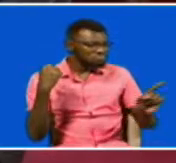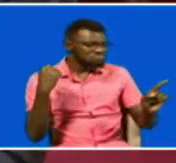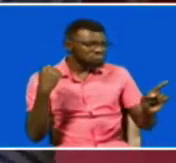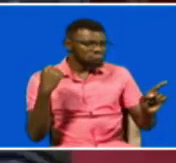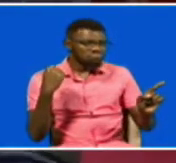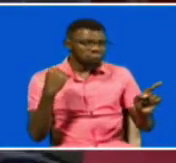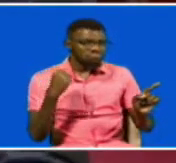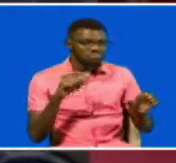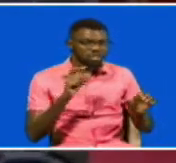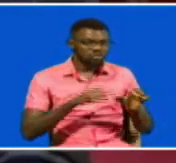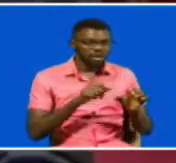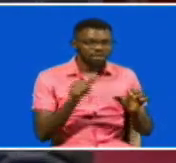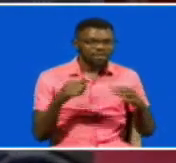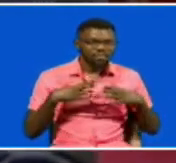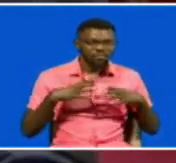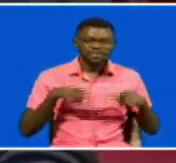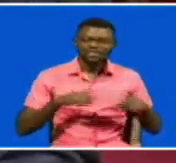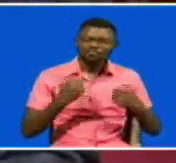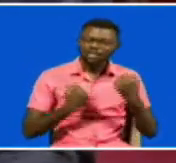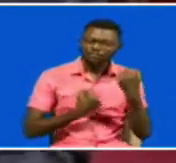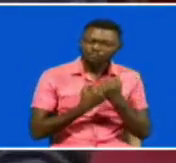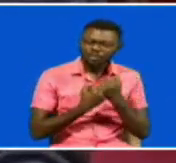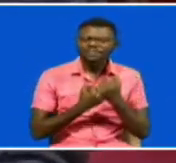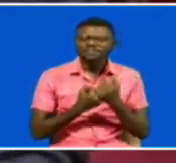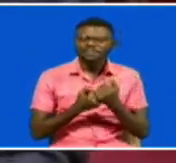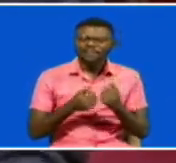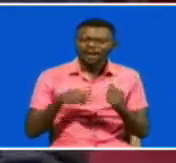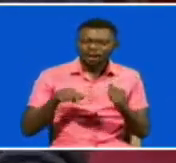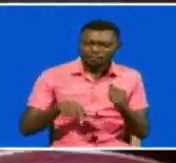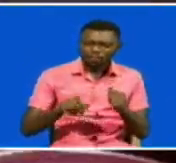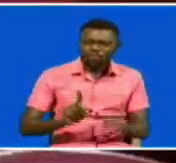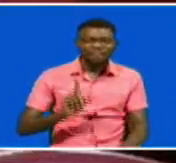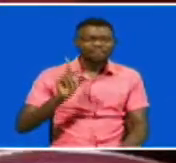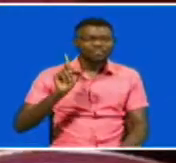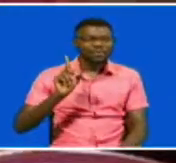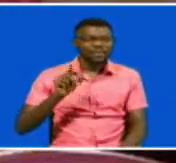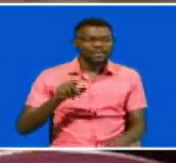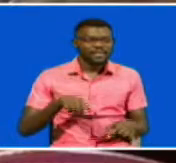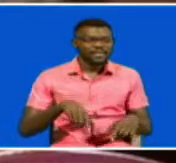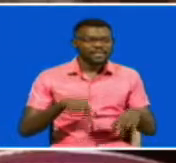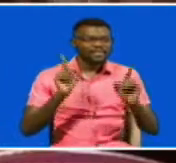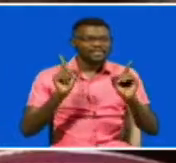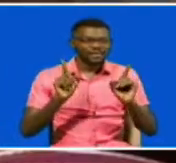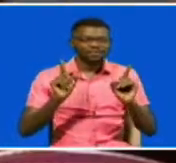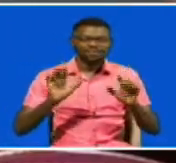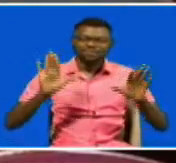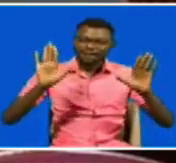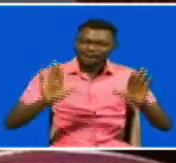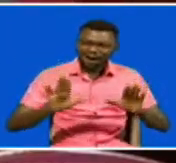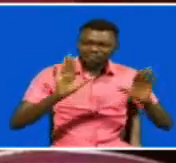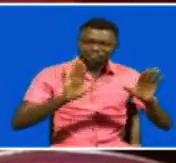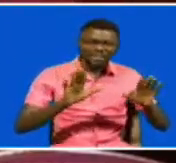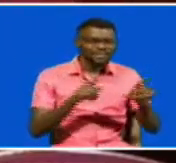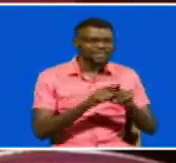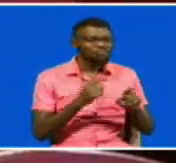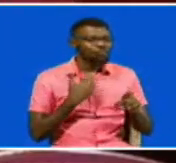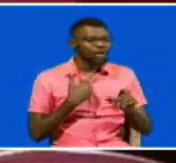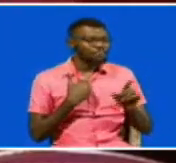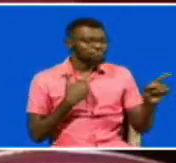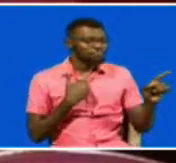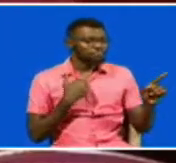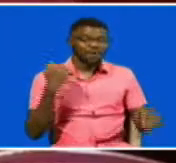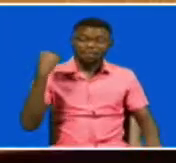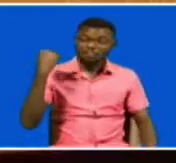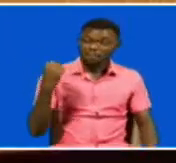submitted on the bottom-up economic model to eloquently do the same out there. Babu Owino na